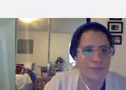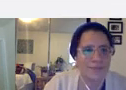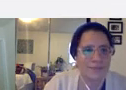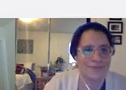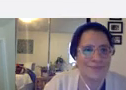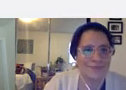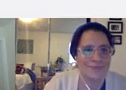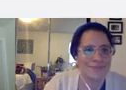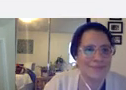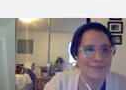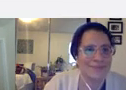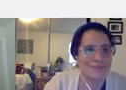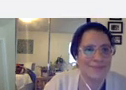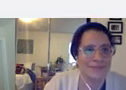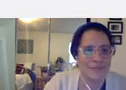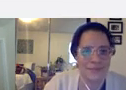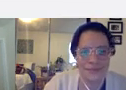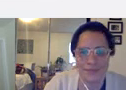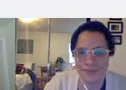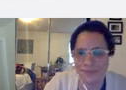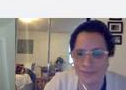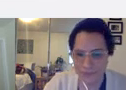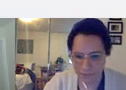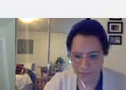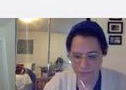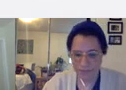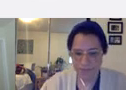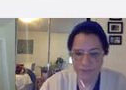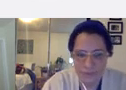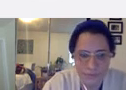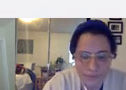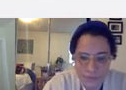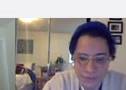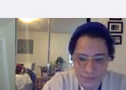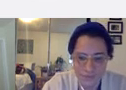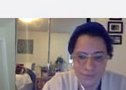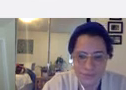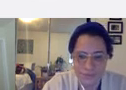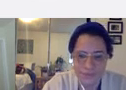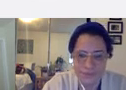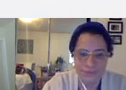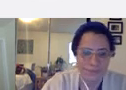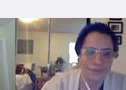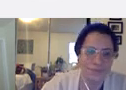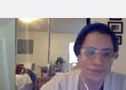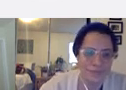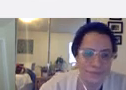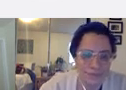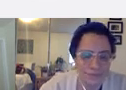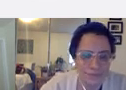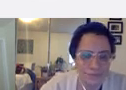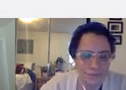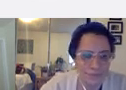Caressa did make me feel a lot better last time when we were talking, because apparently these things do take some time.